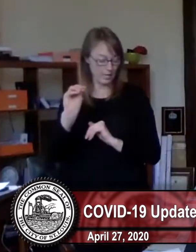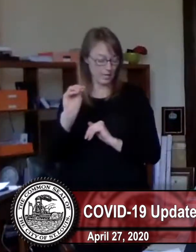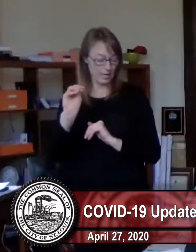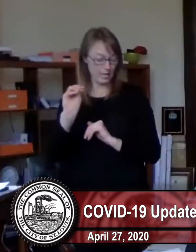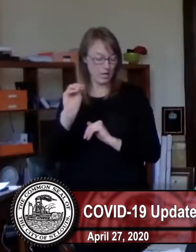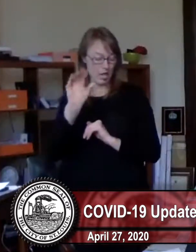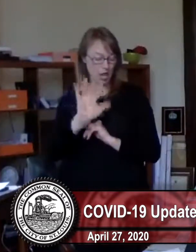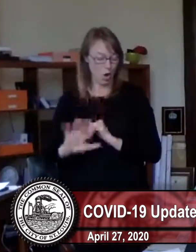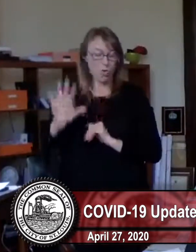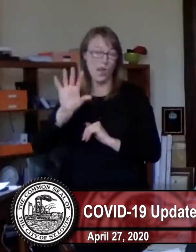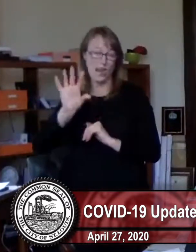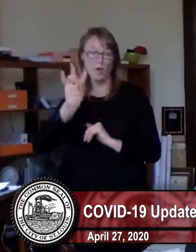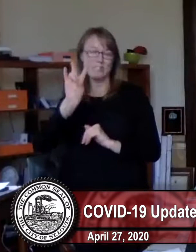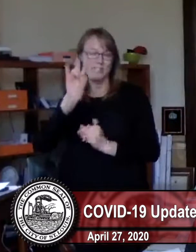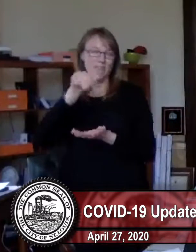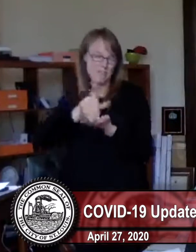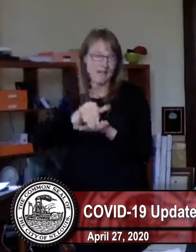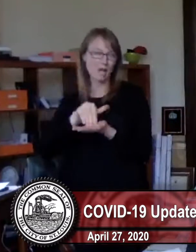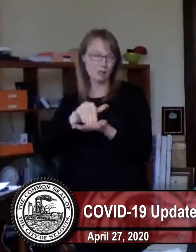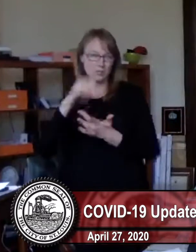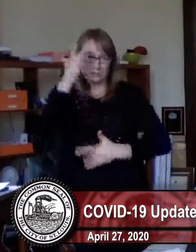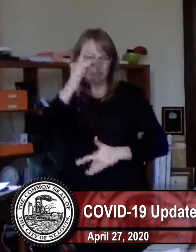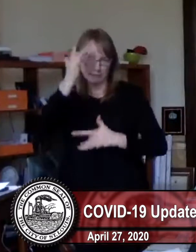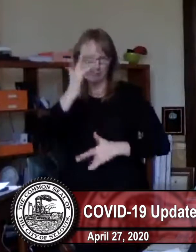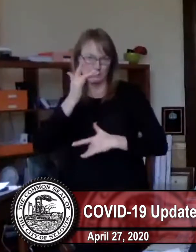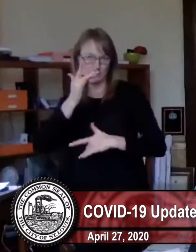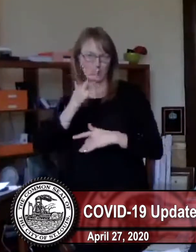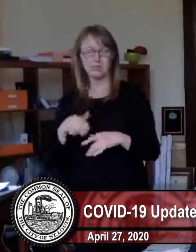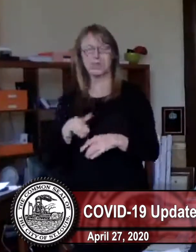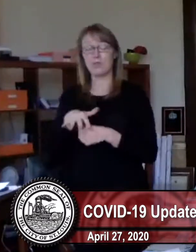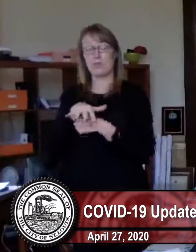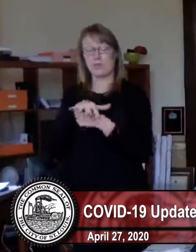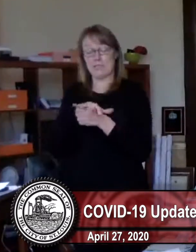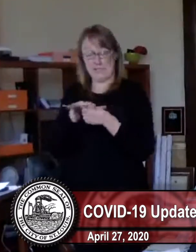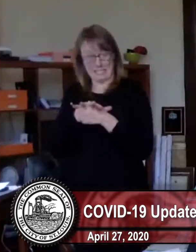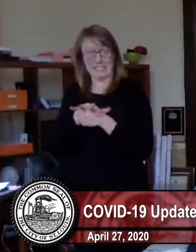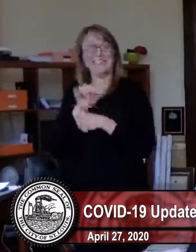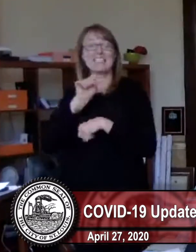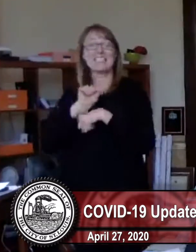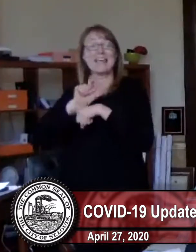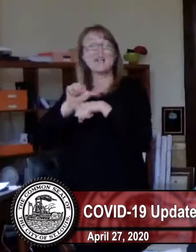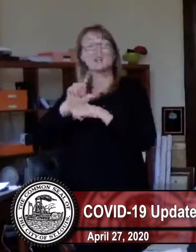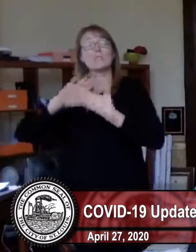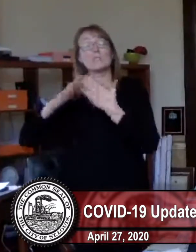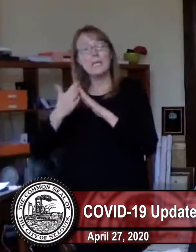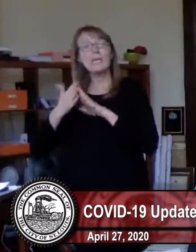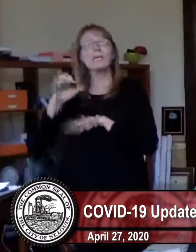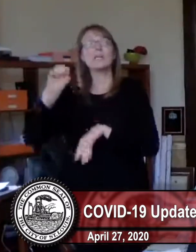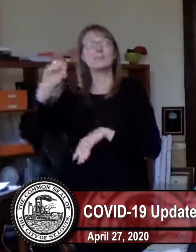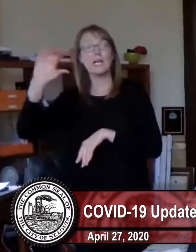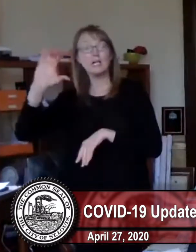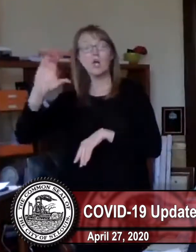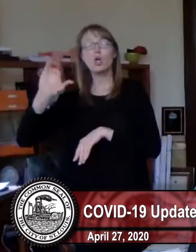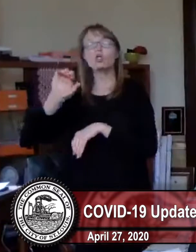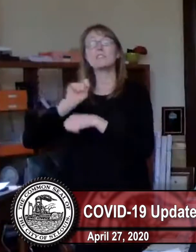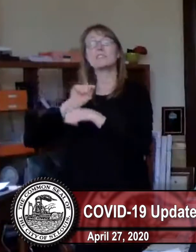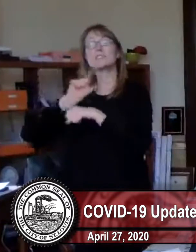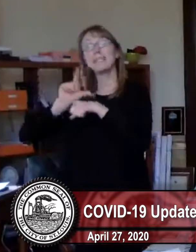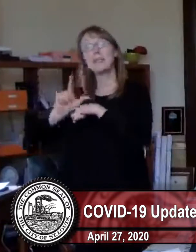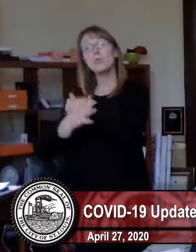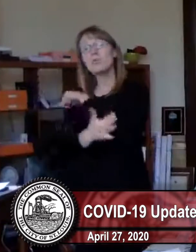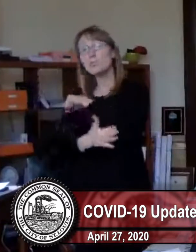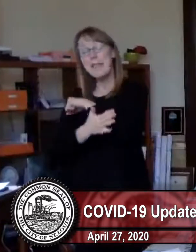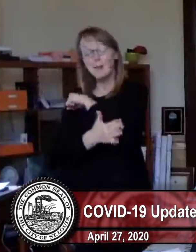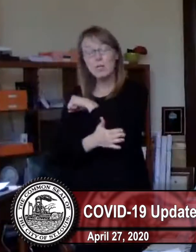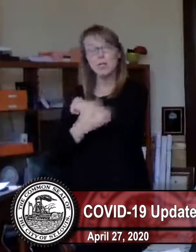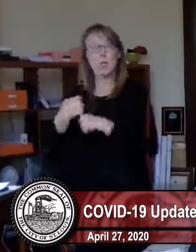7,000 cases for the city of St. Louis, this region, city, county, and St. Charles, we're about 60% of those cases.